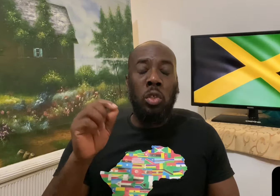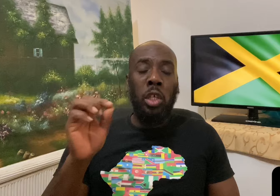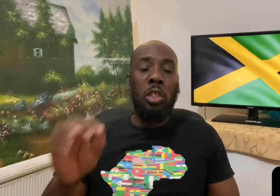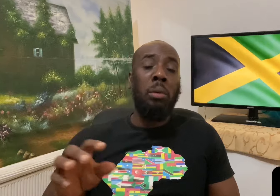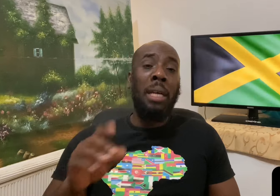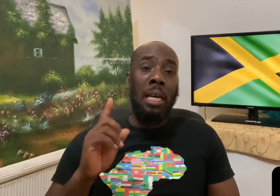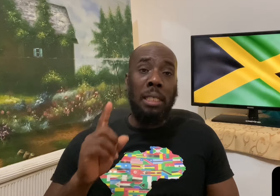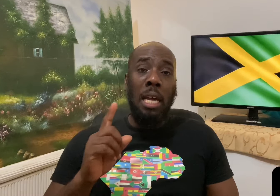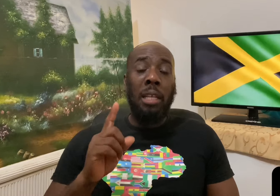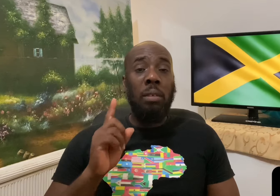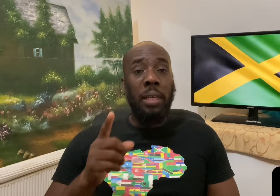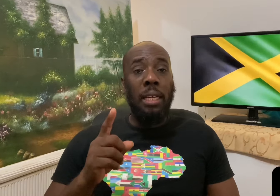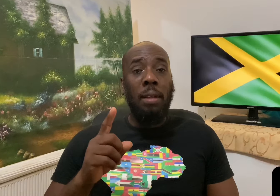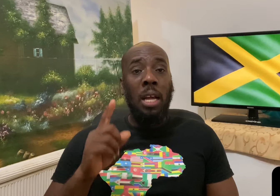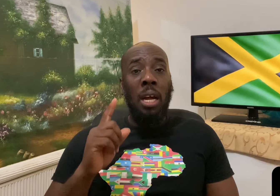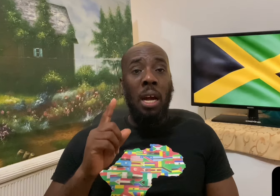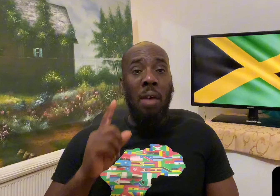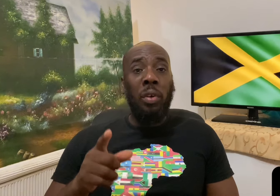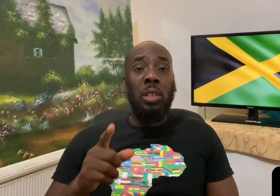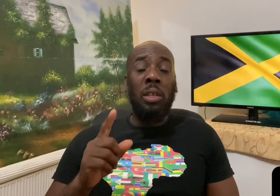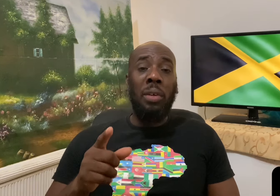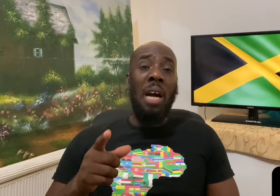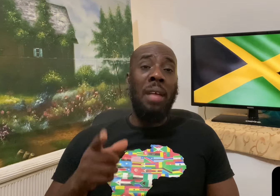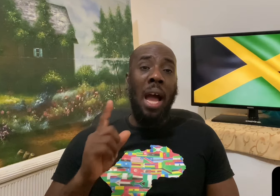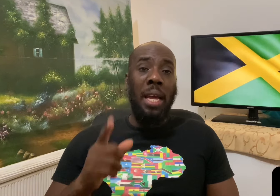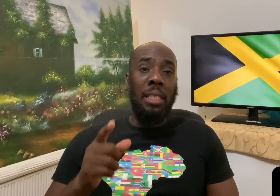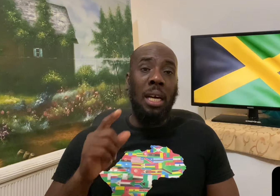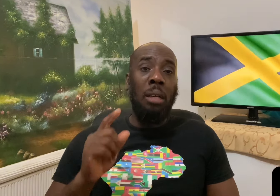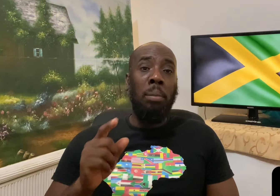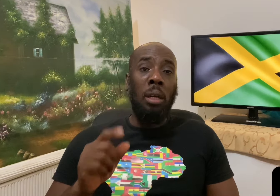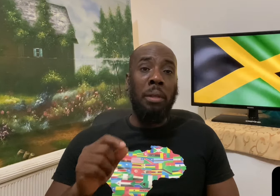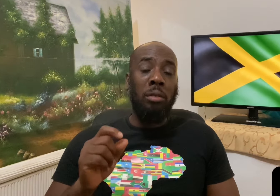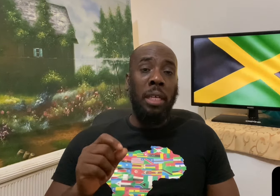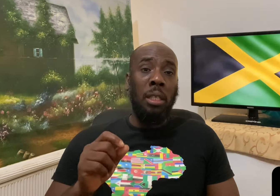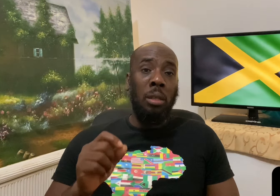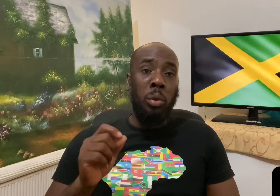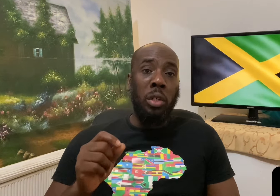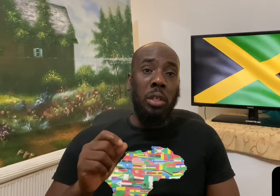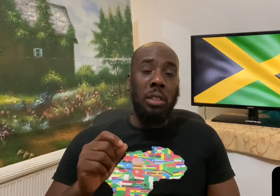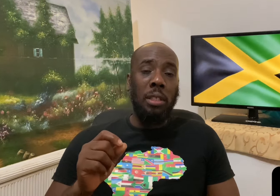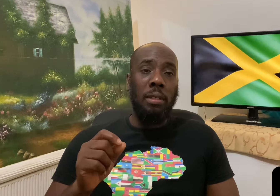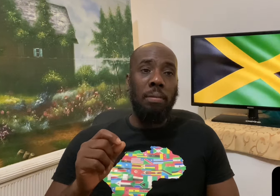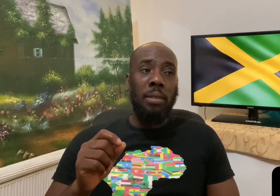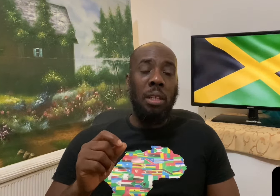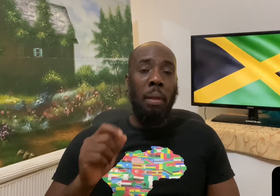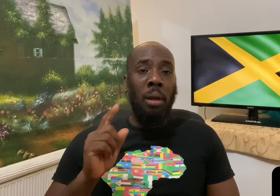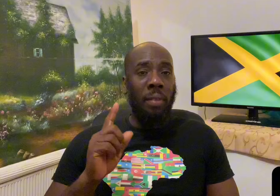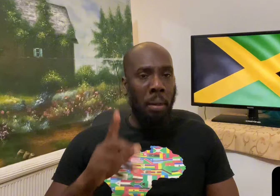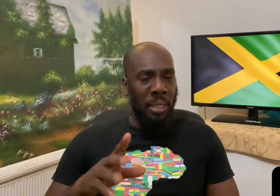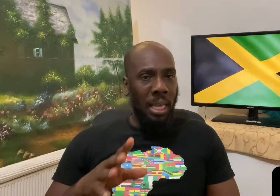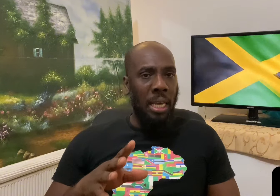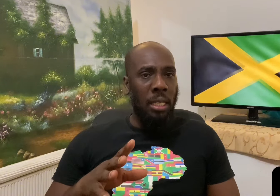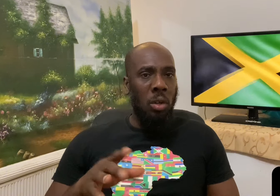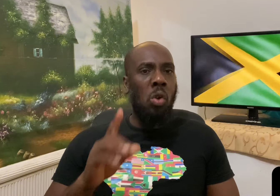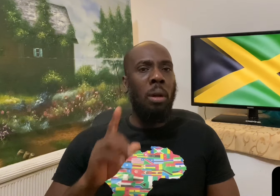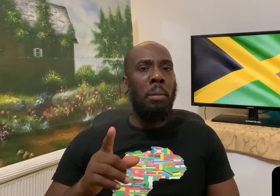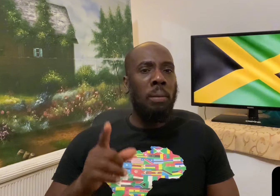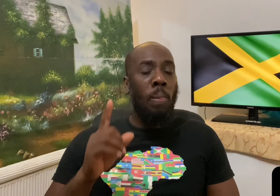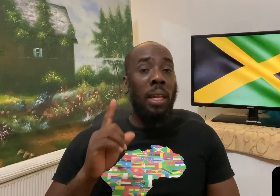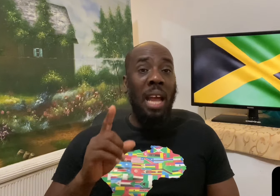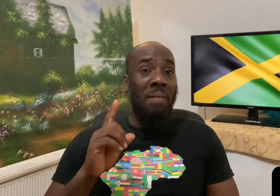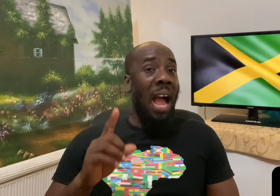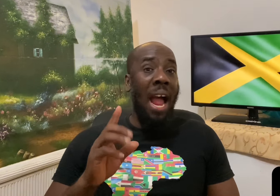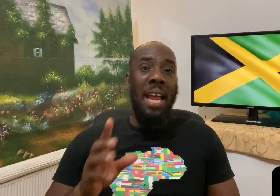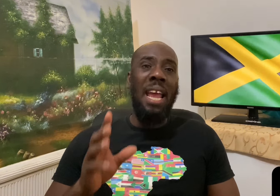this trajectory. Because, don't forget, South Africa have the highest unemployment rate in the world. If I'm not mistaken, don't quote